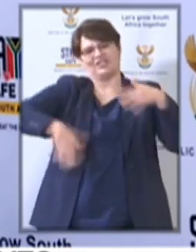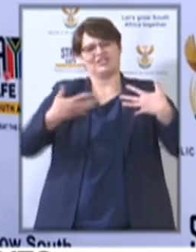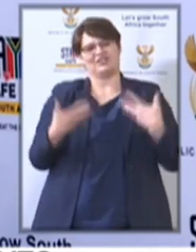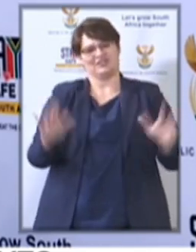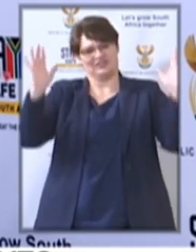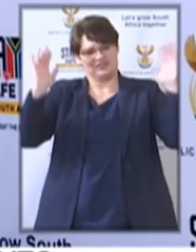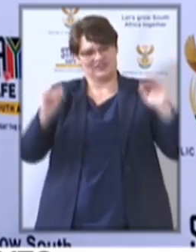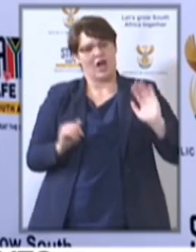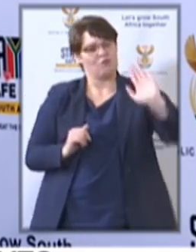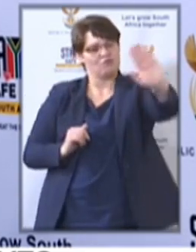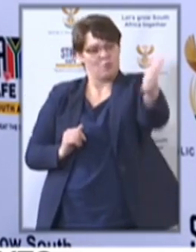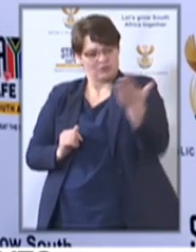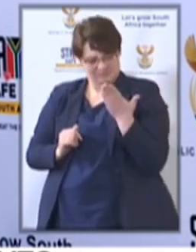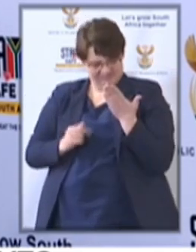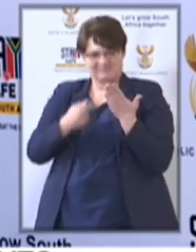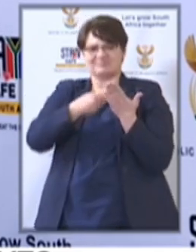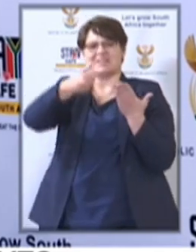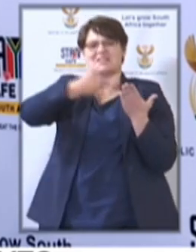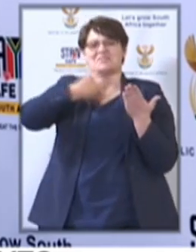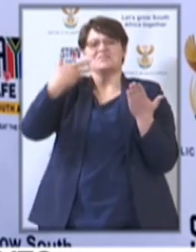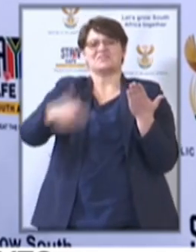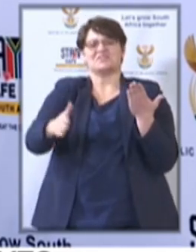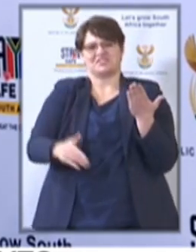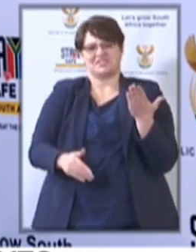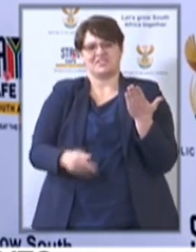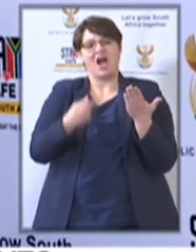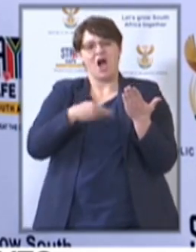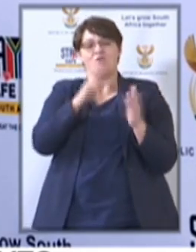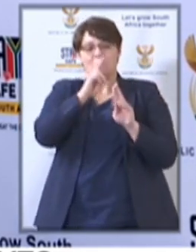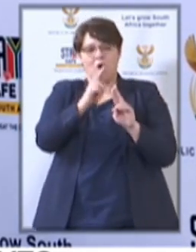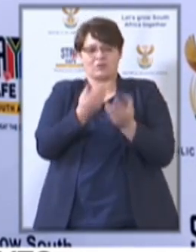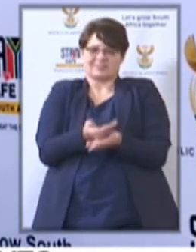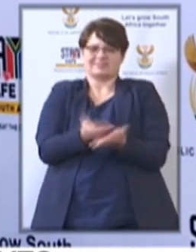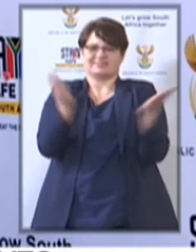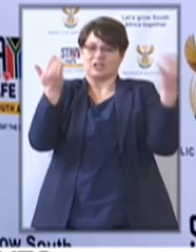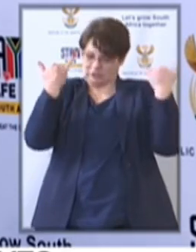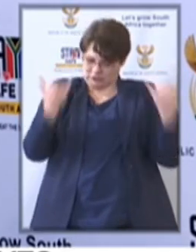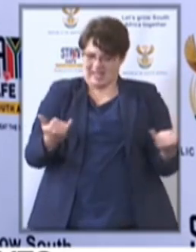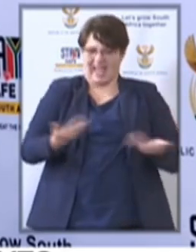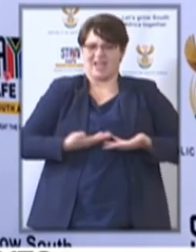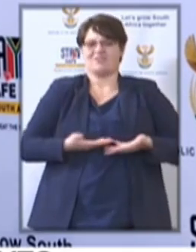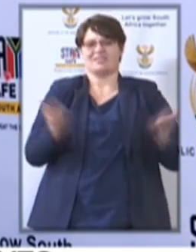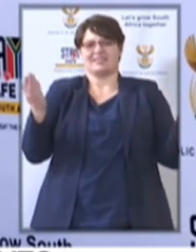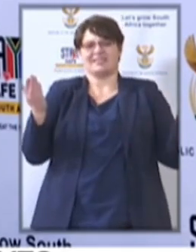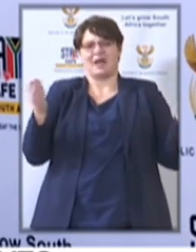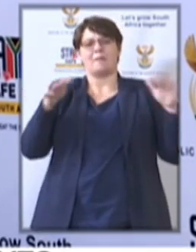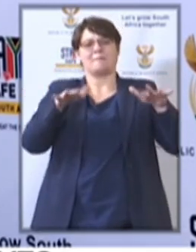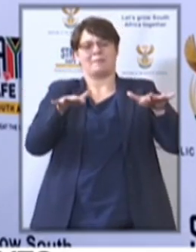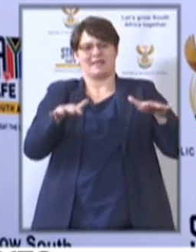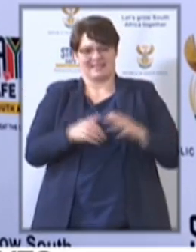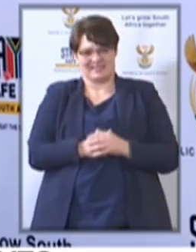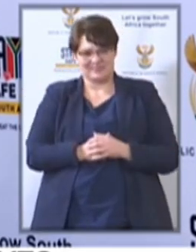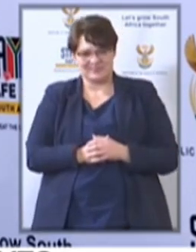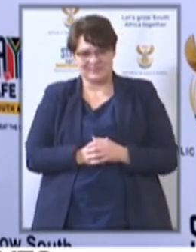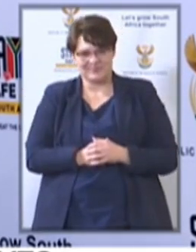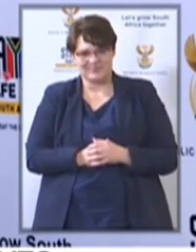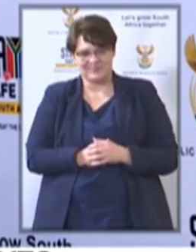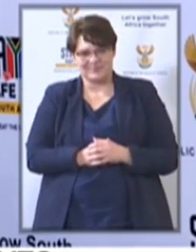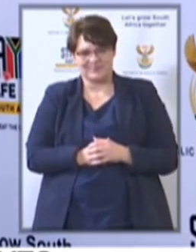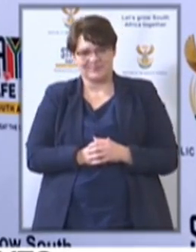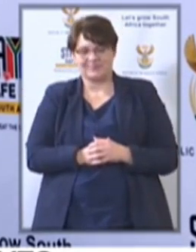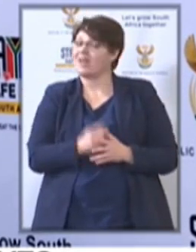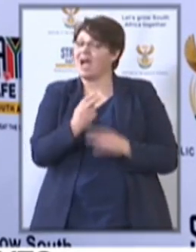has submitted its report, and I'm releasing this report today publicly, and it